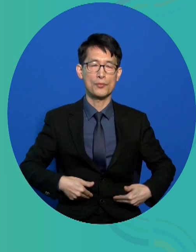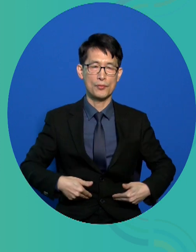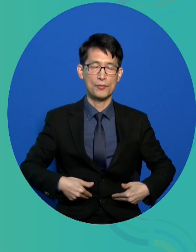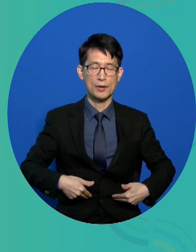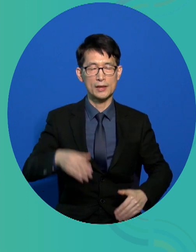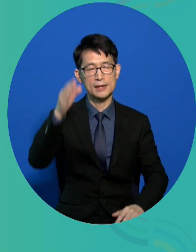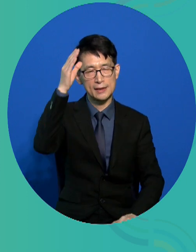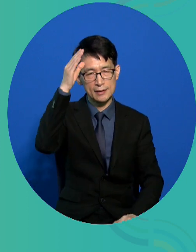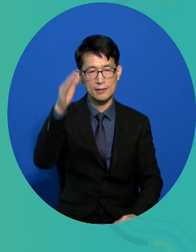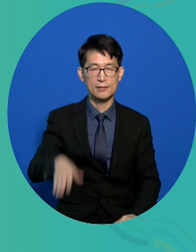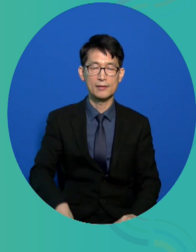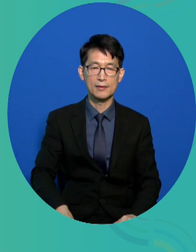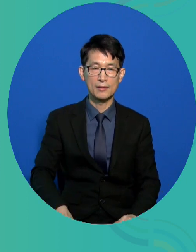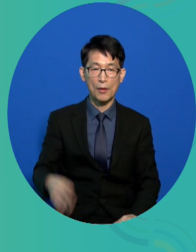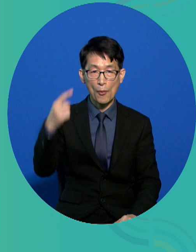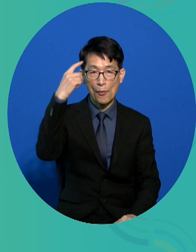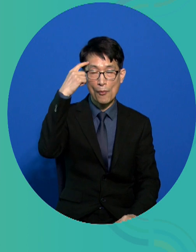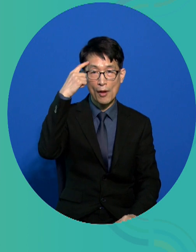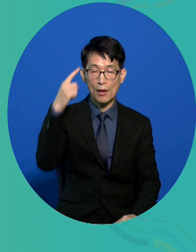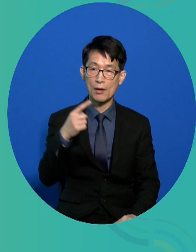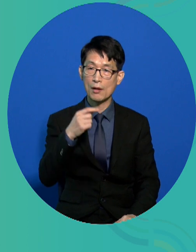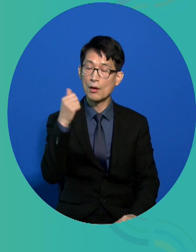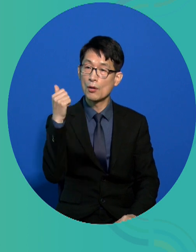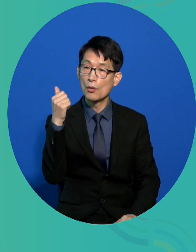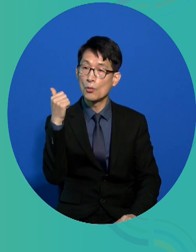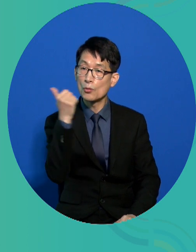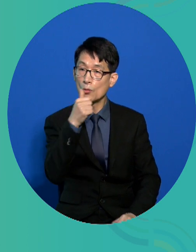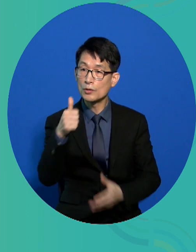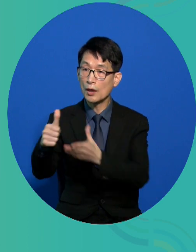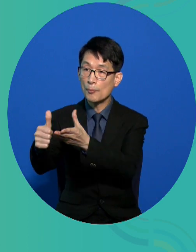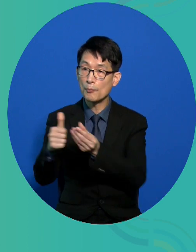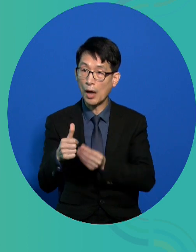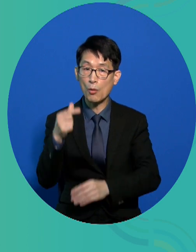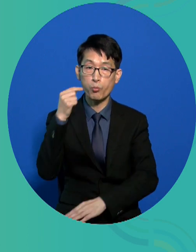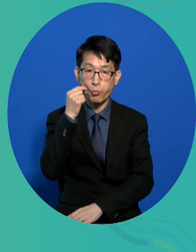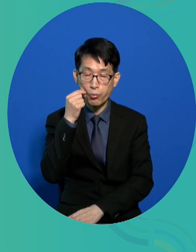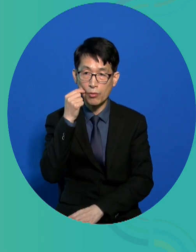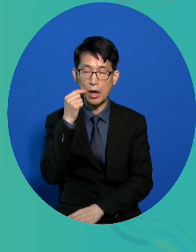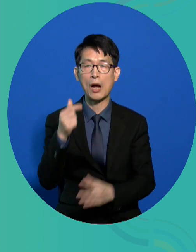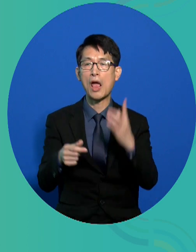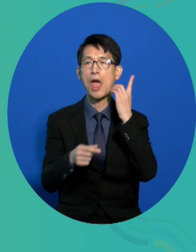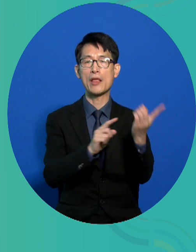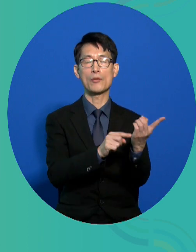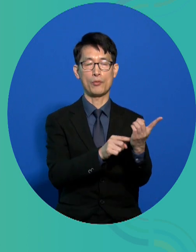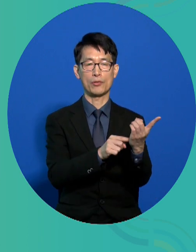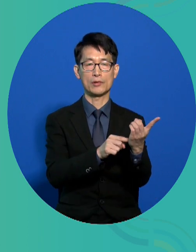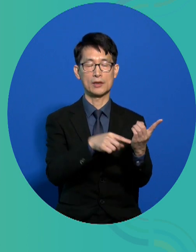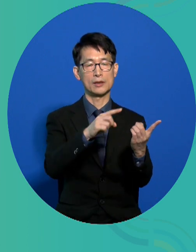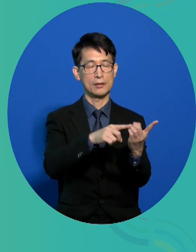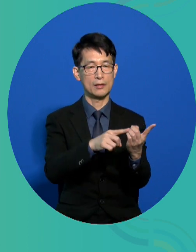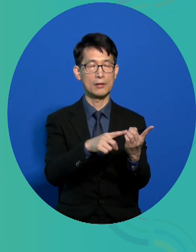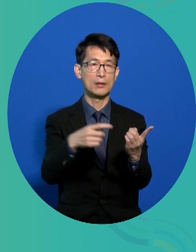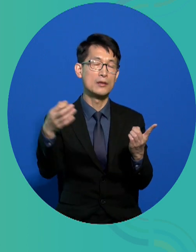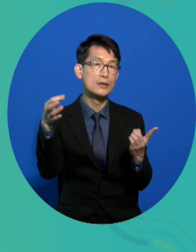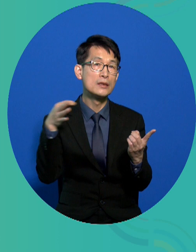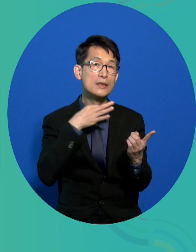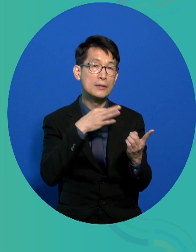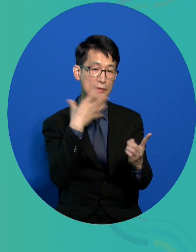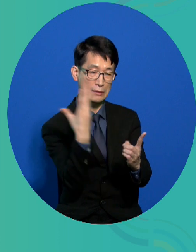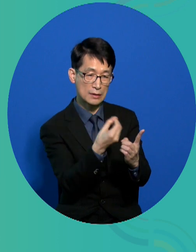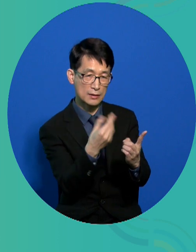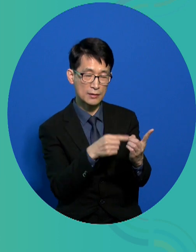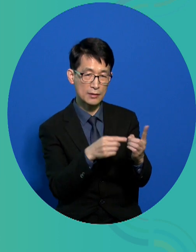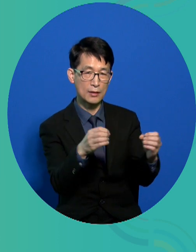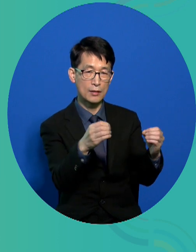to enhancing voice recognition accuracy on smartphones, because there are times and places where